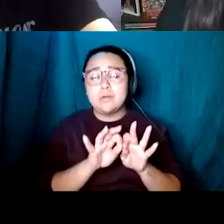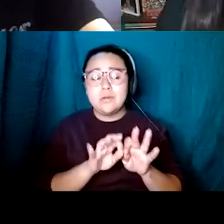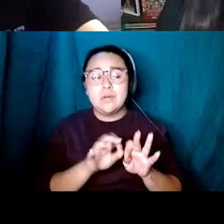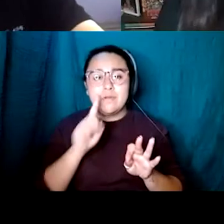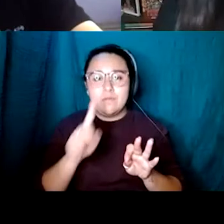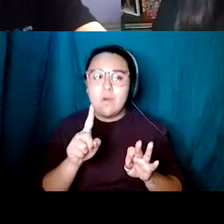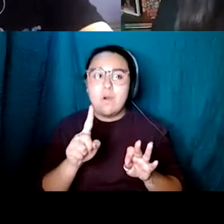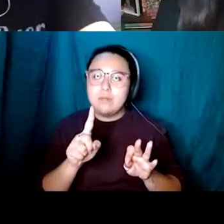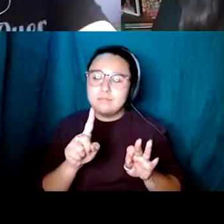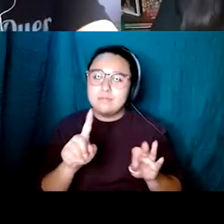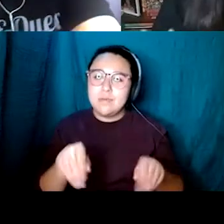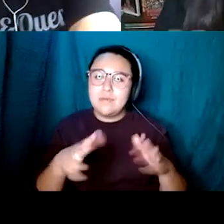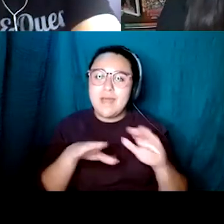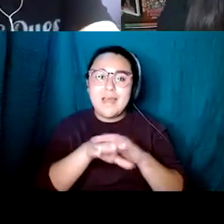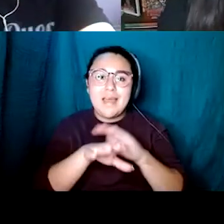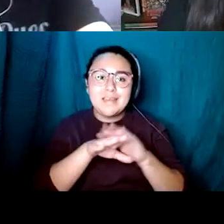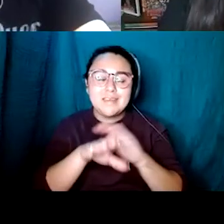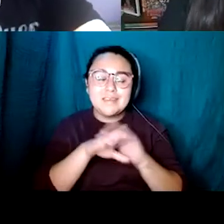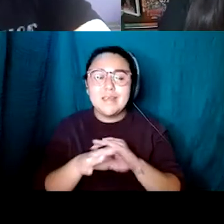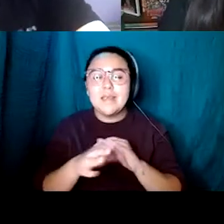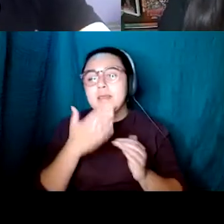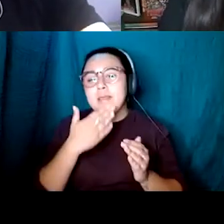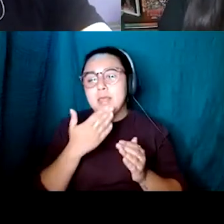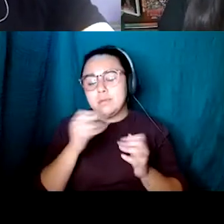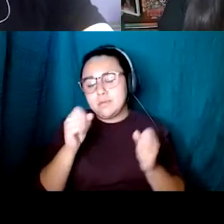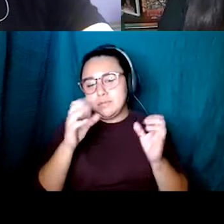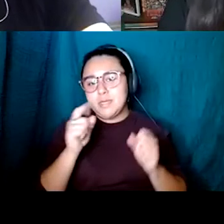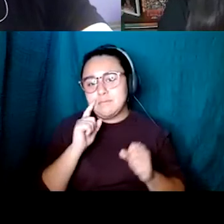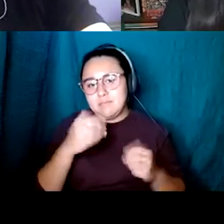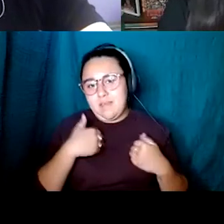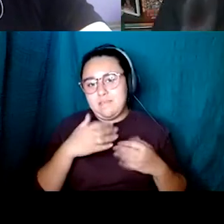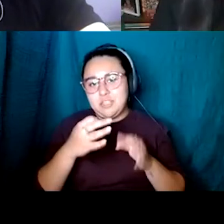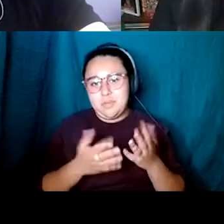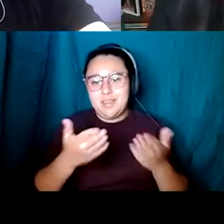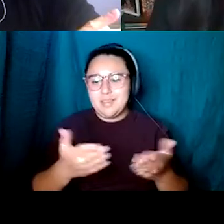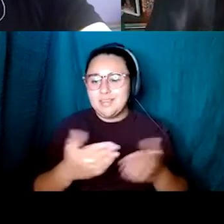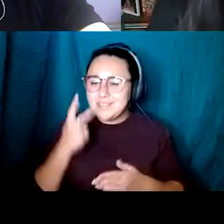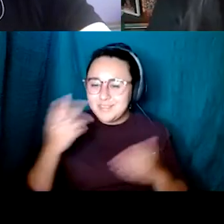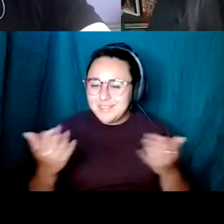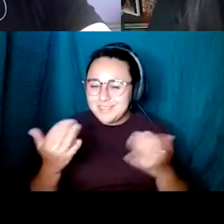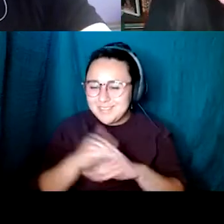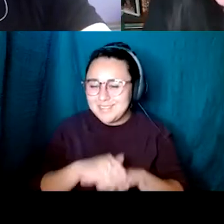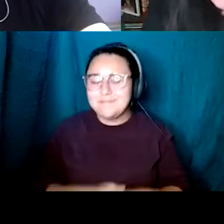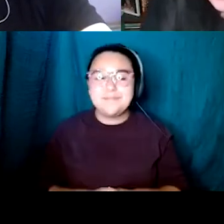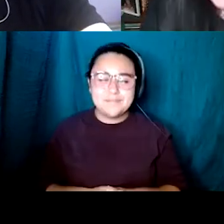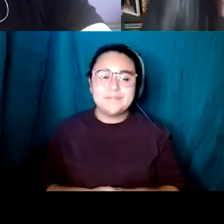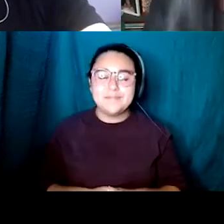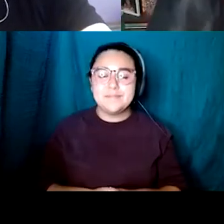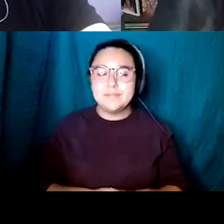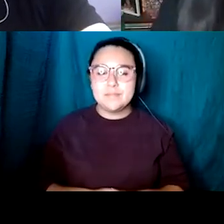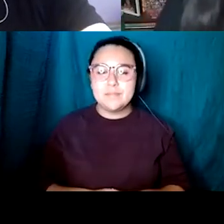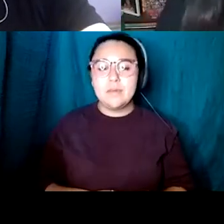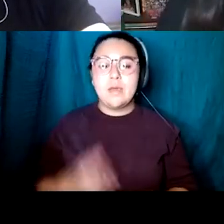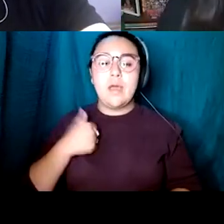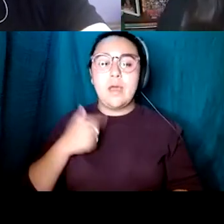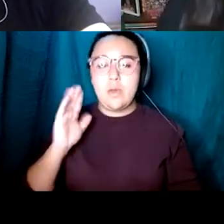have accommodations for accessibility. So it's so incredibly exciting and humbling to see you here this evening. So I'm going